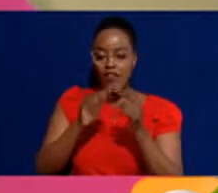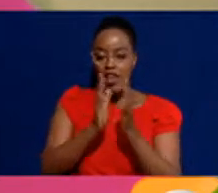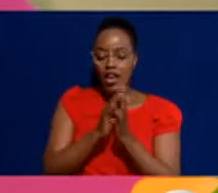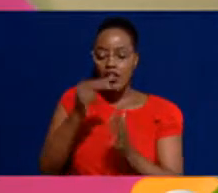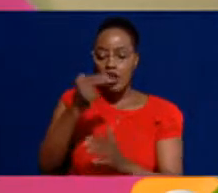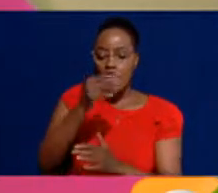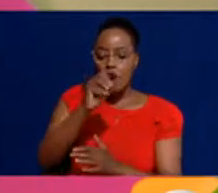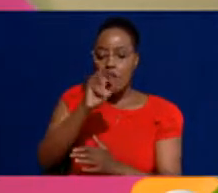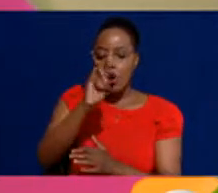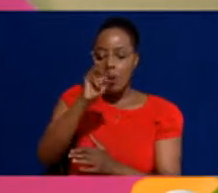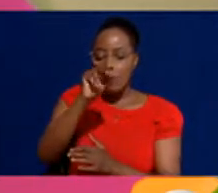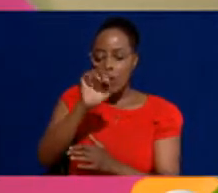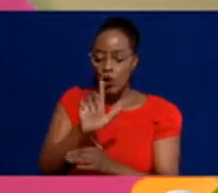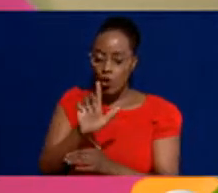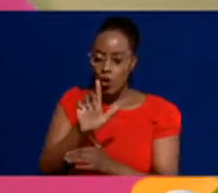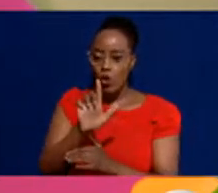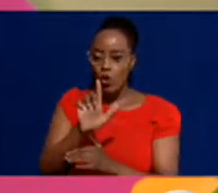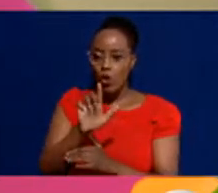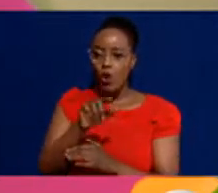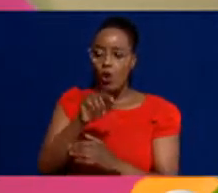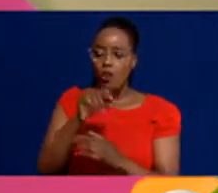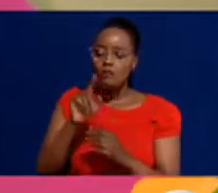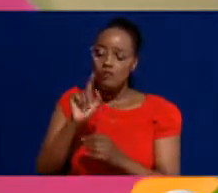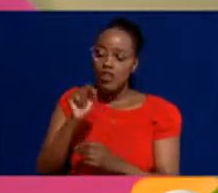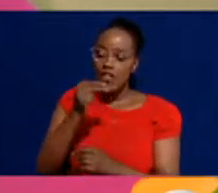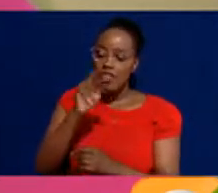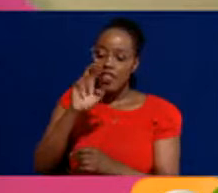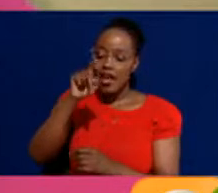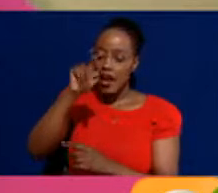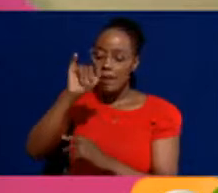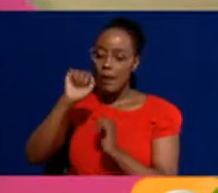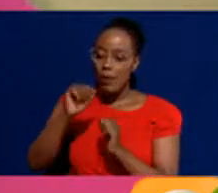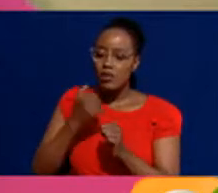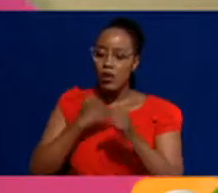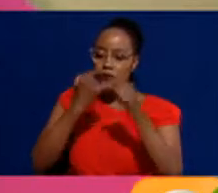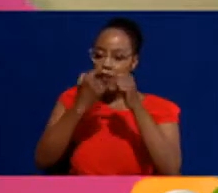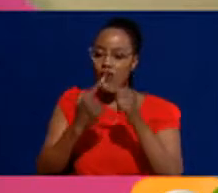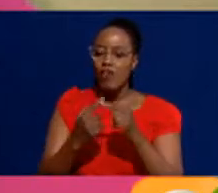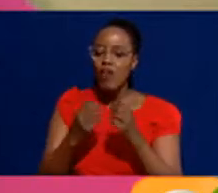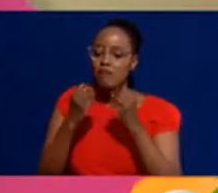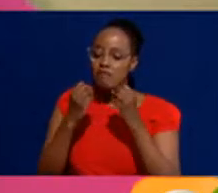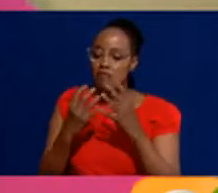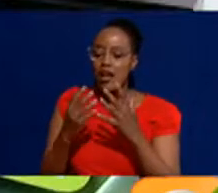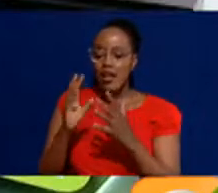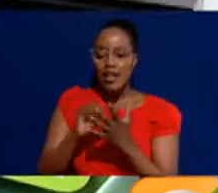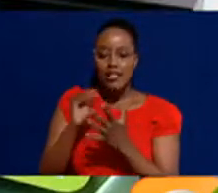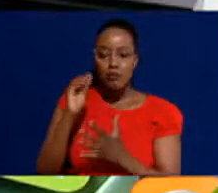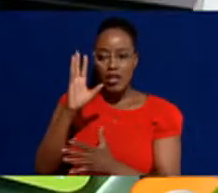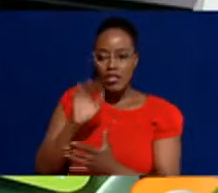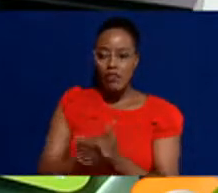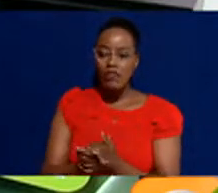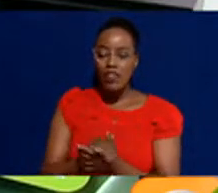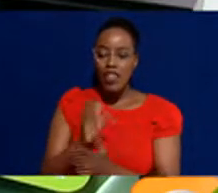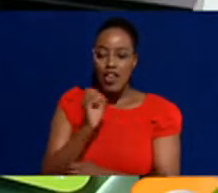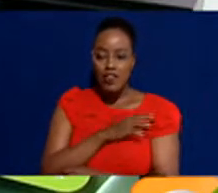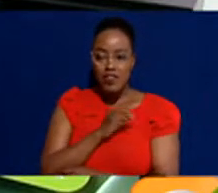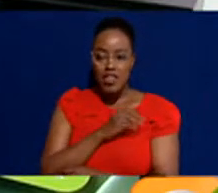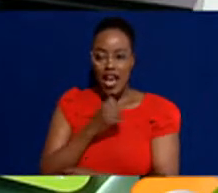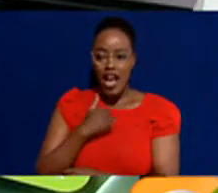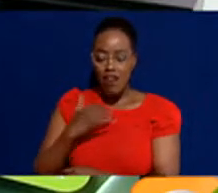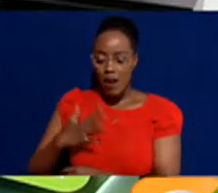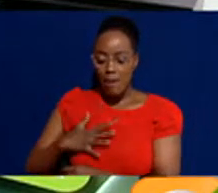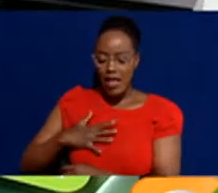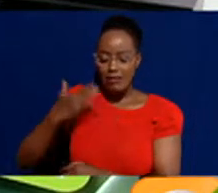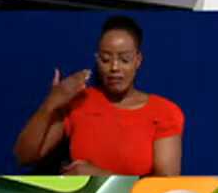therapy. Mm-hmm. So in the long run, this can accumulate to quite some hefty amount. Right, and Daktari, the fear of losing a breast for